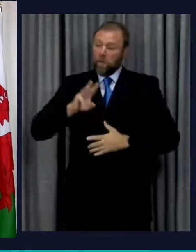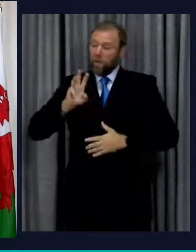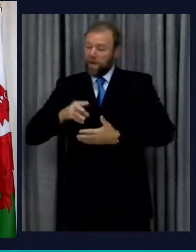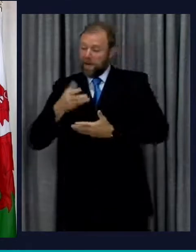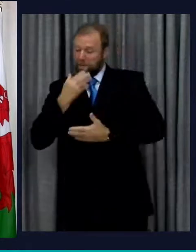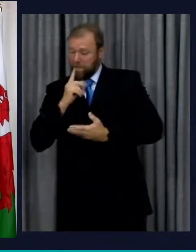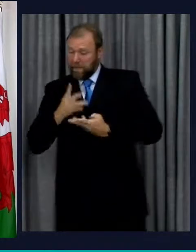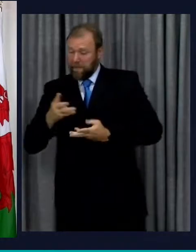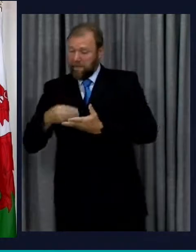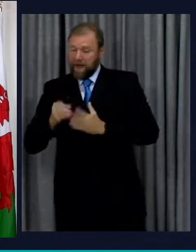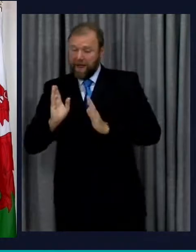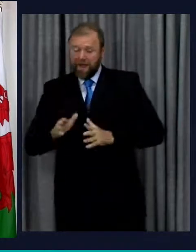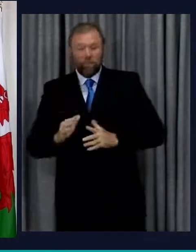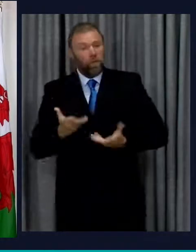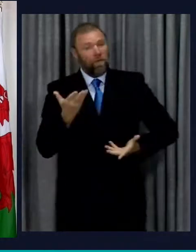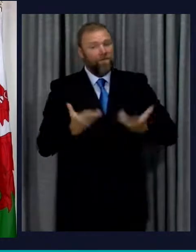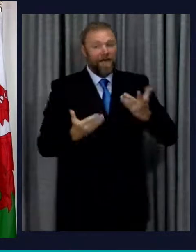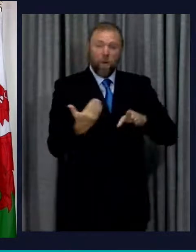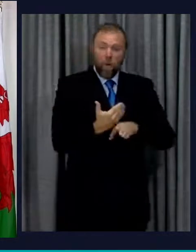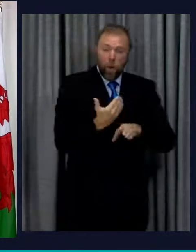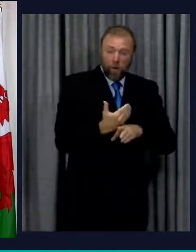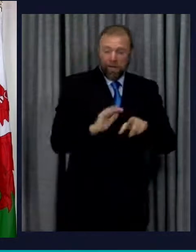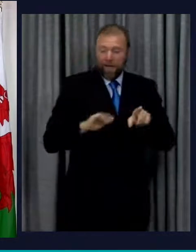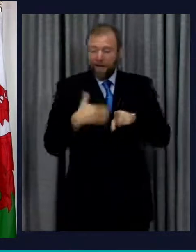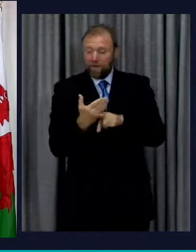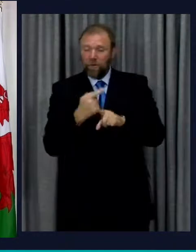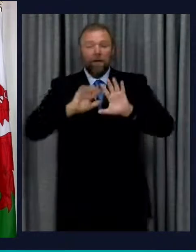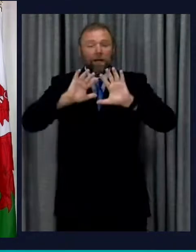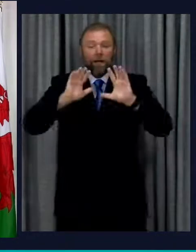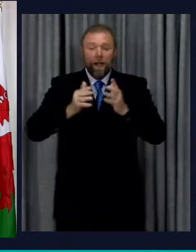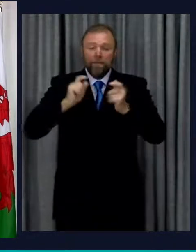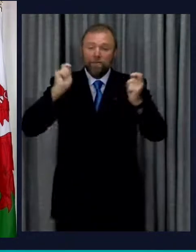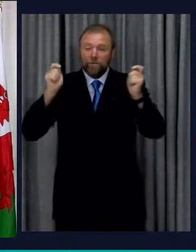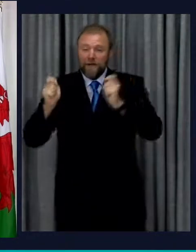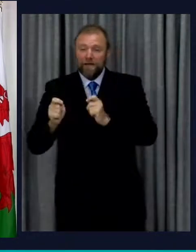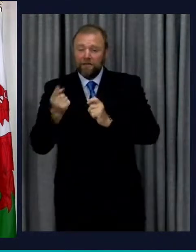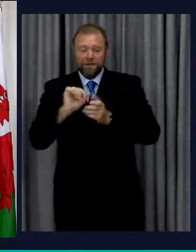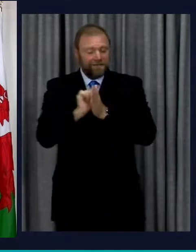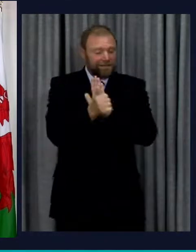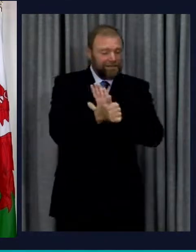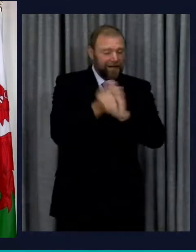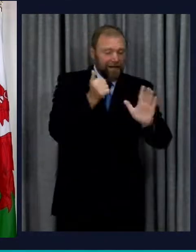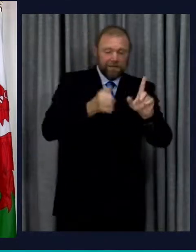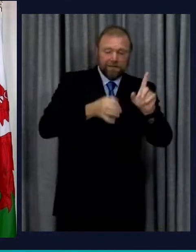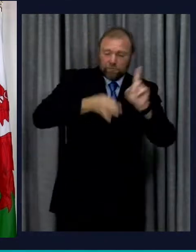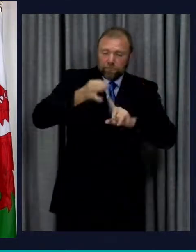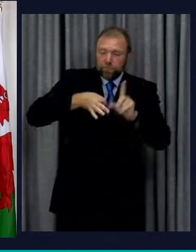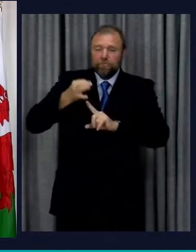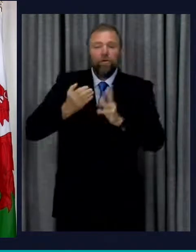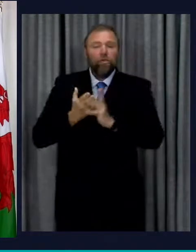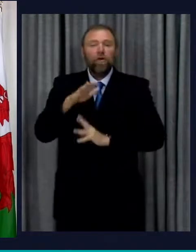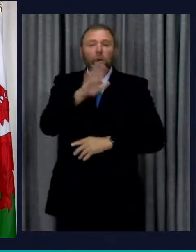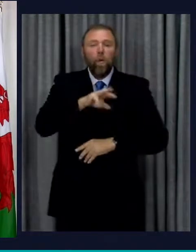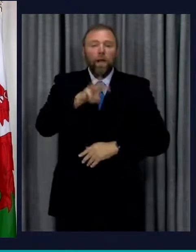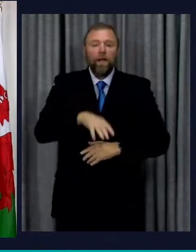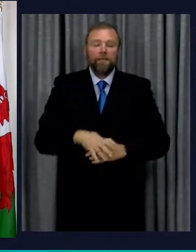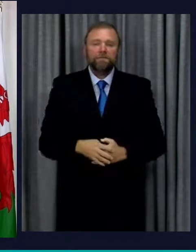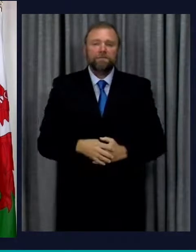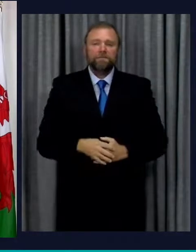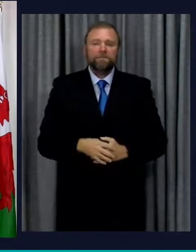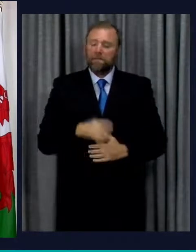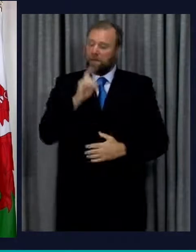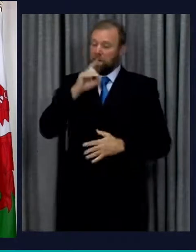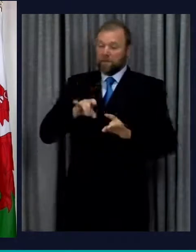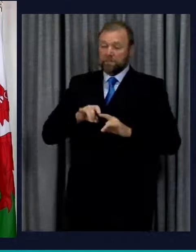on climate change, and the skills that unlock talent across Wales. We will launch our Backing Local Firms Fund